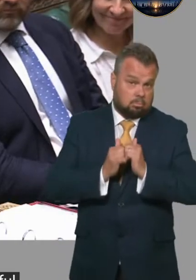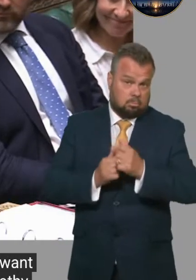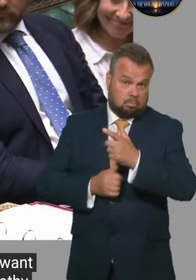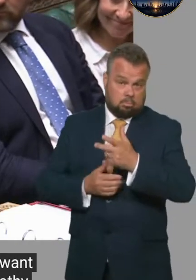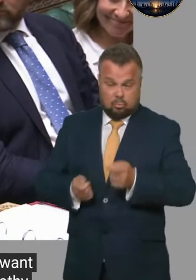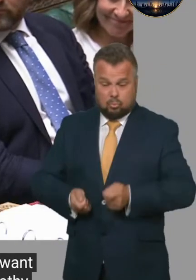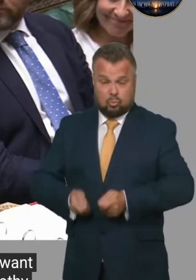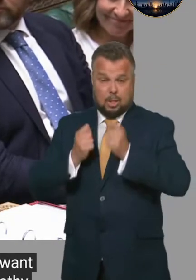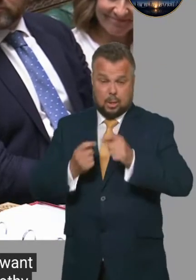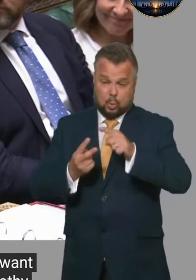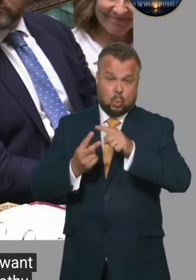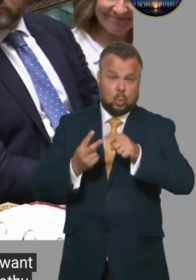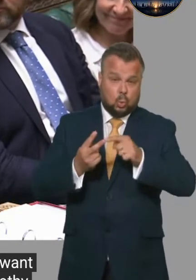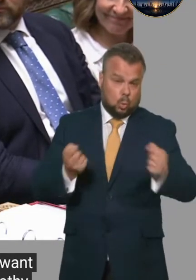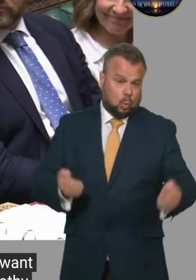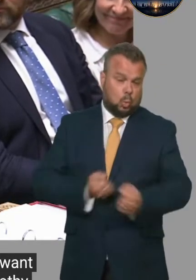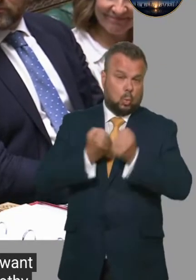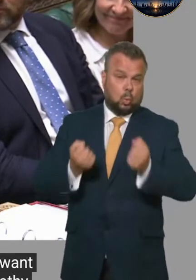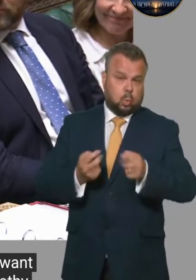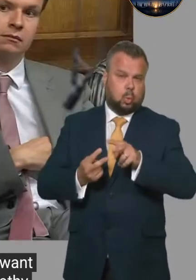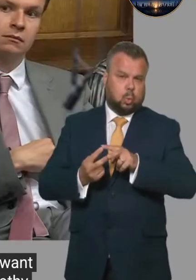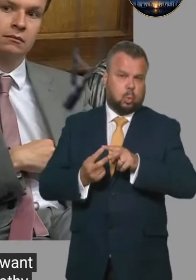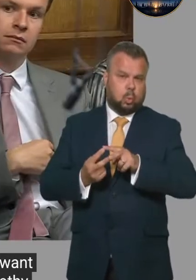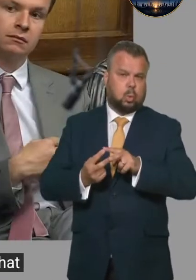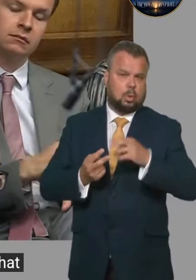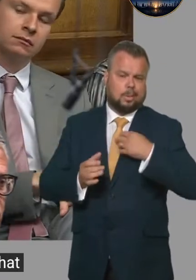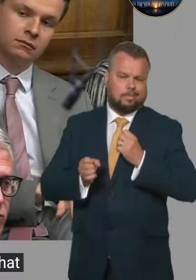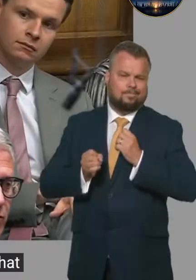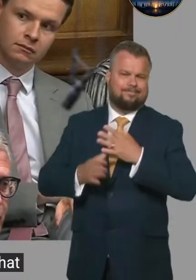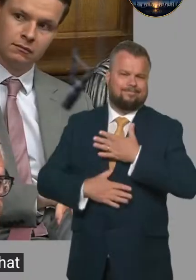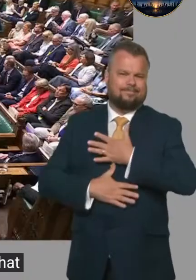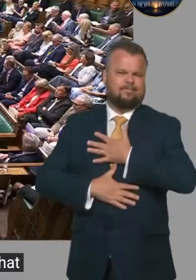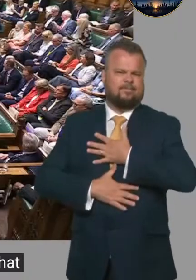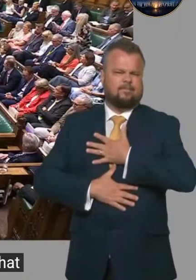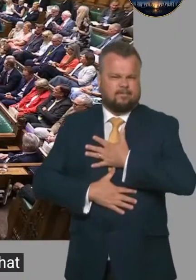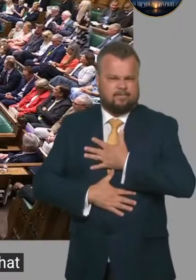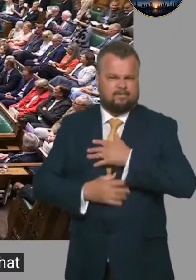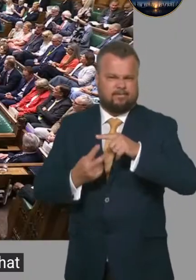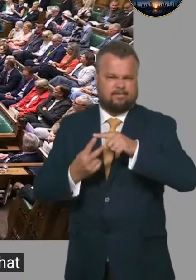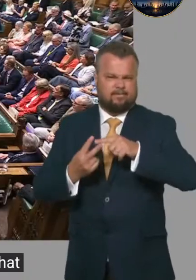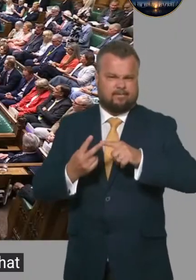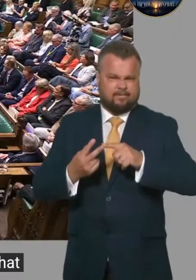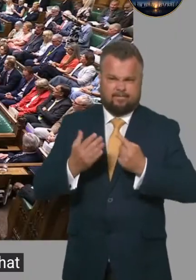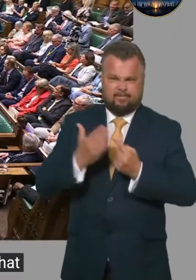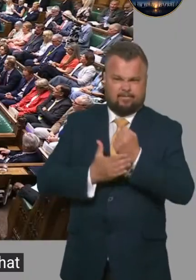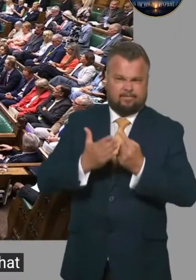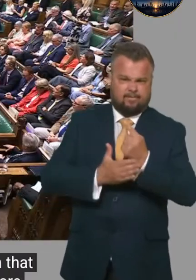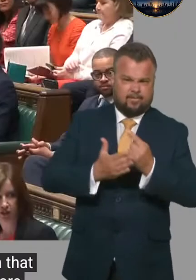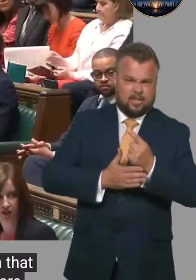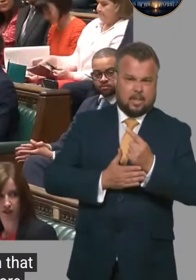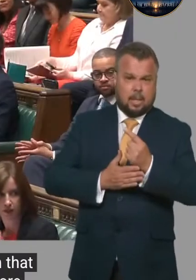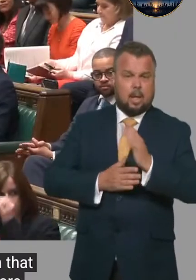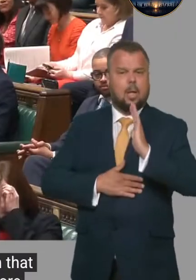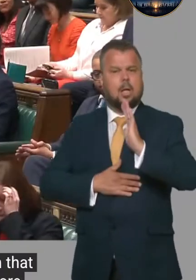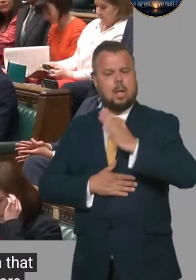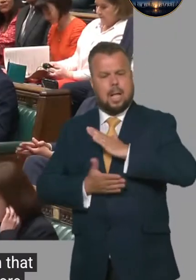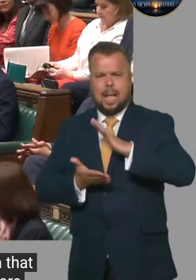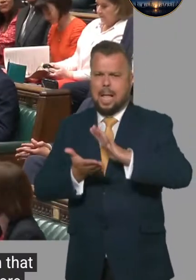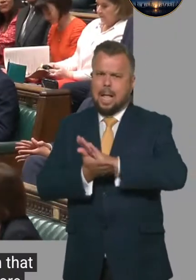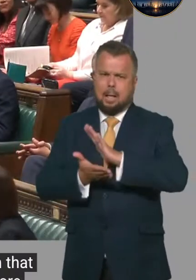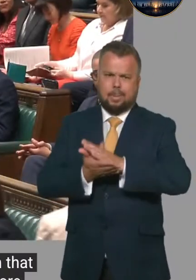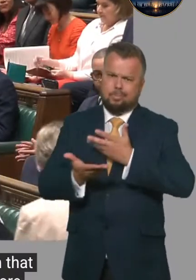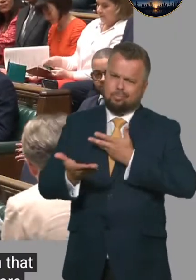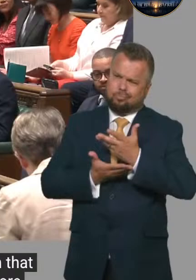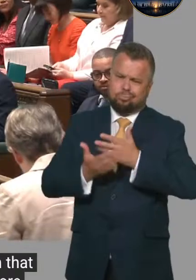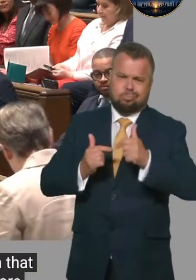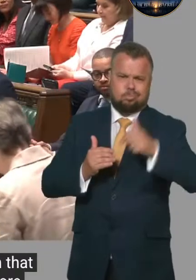further with him, or to make sure a minister meets with him to hear his constituents' views. Jane Kirkham. Thank Thank you, Mr. Speaker. The EHRC